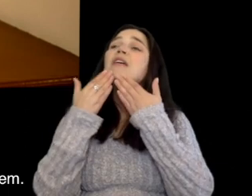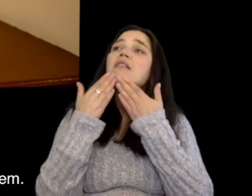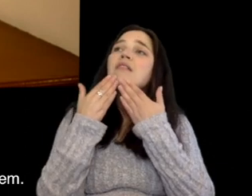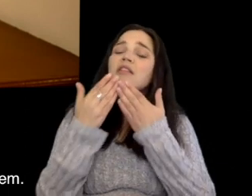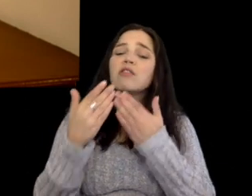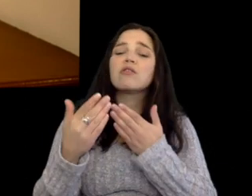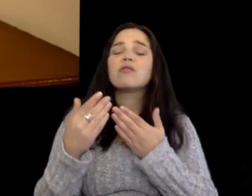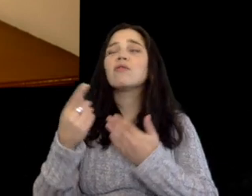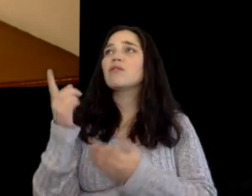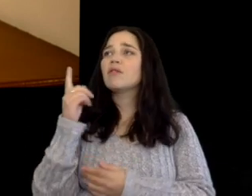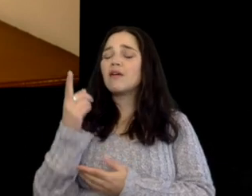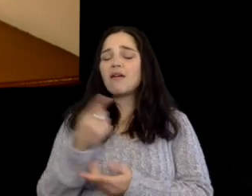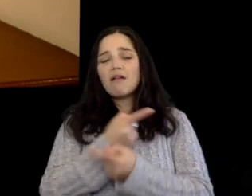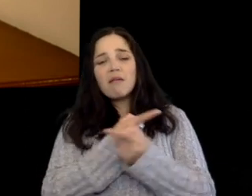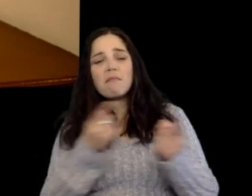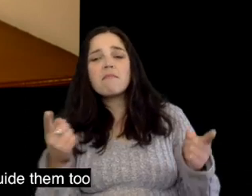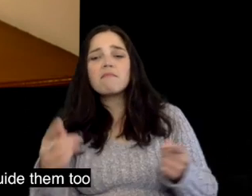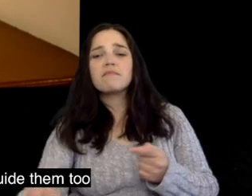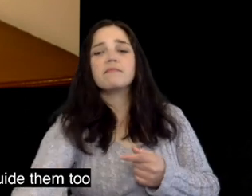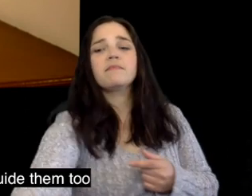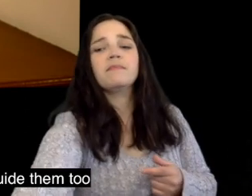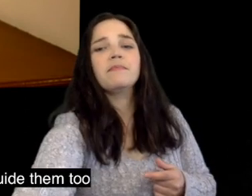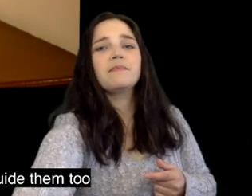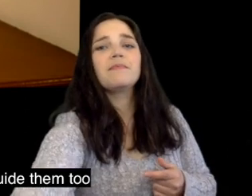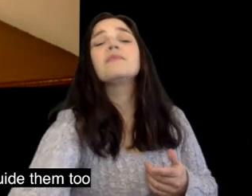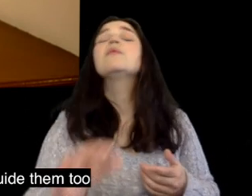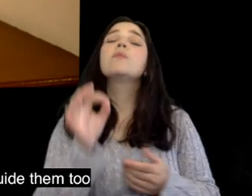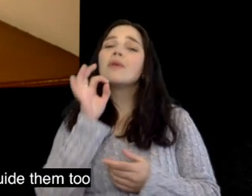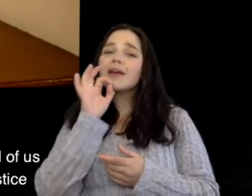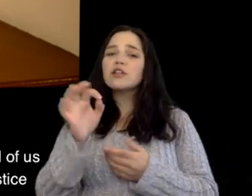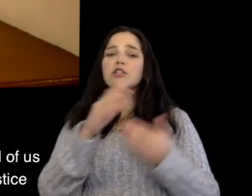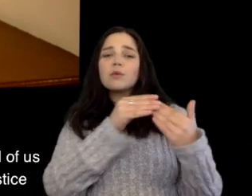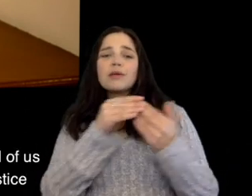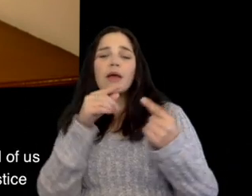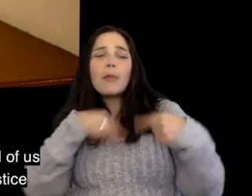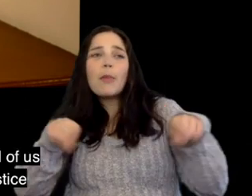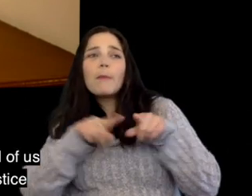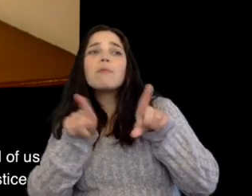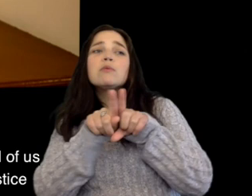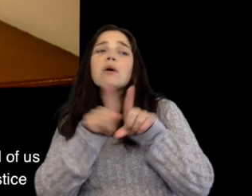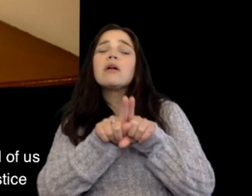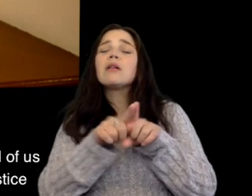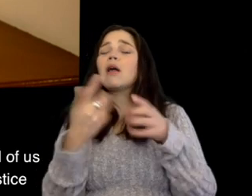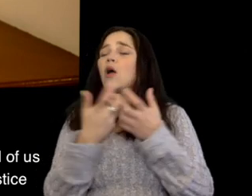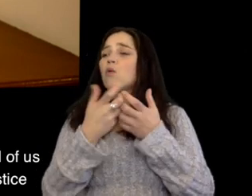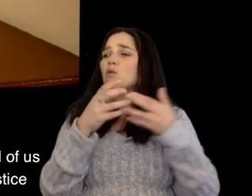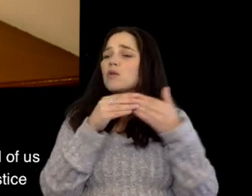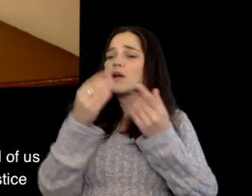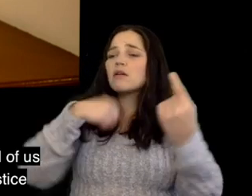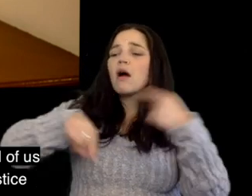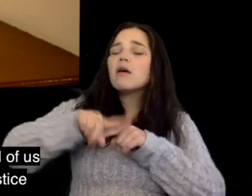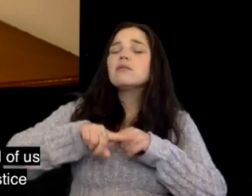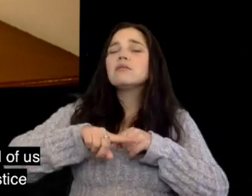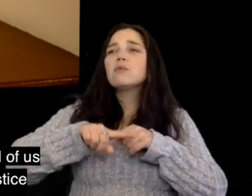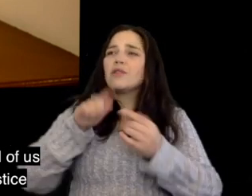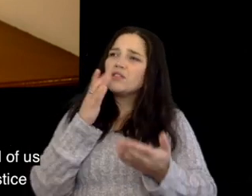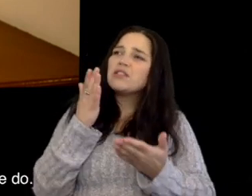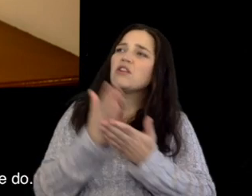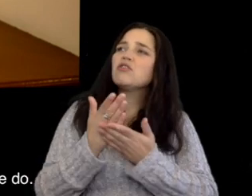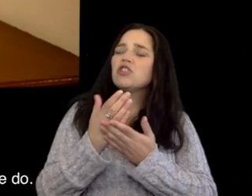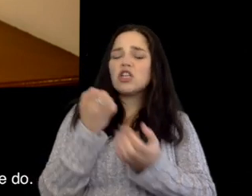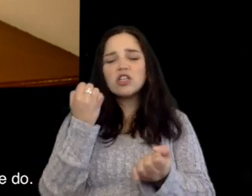We thank you for them. And we ask that you would guide them too, as you would guide all of us, with integrity and